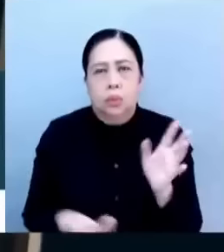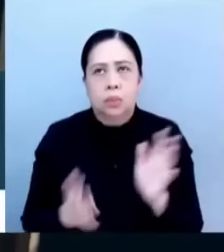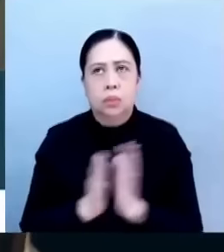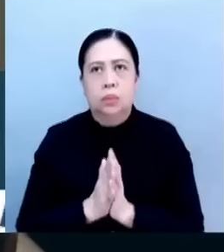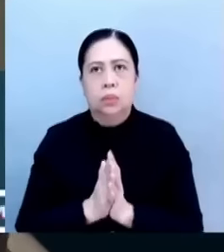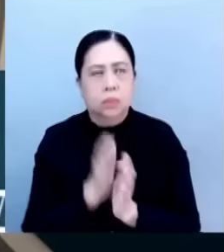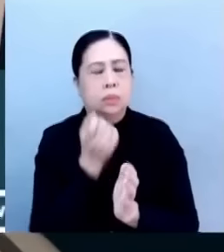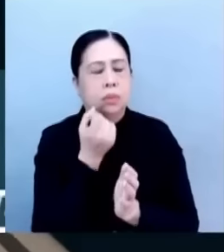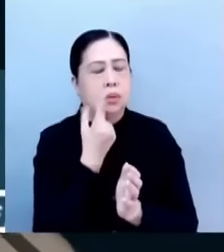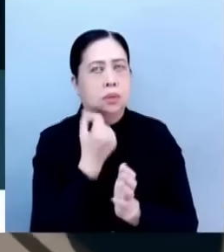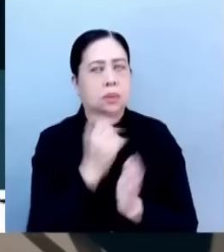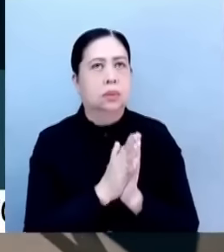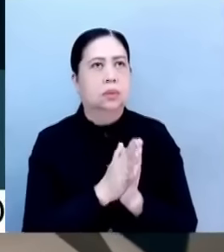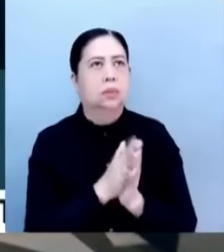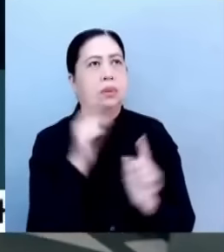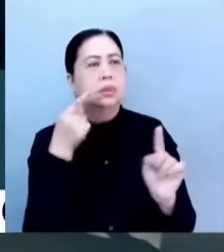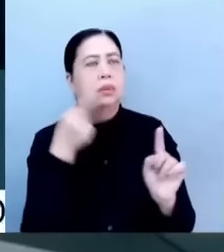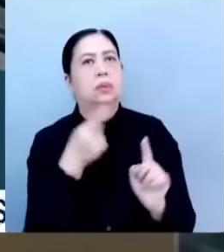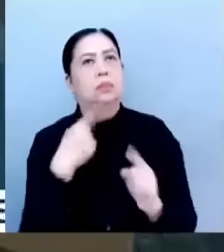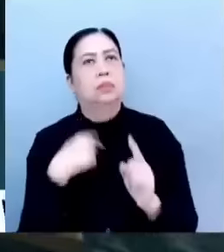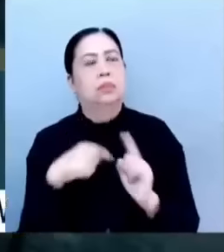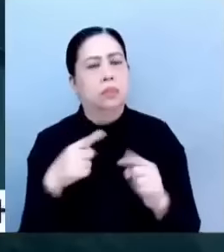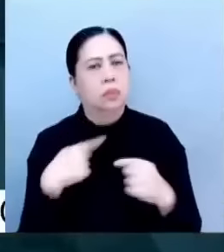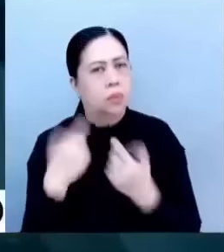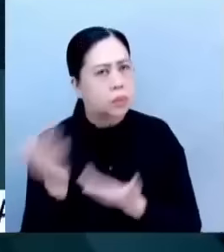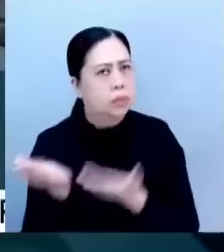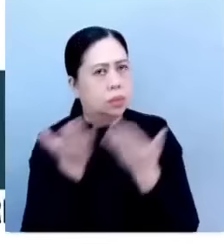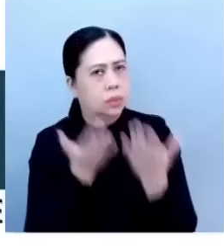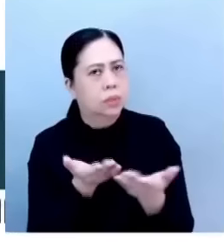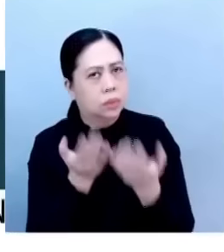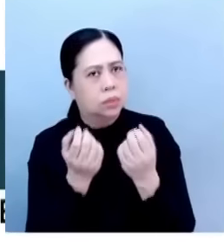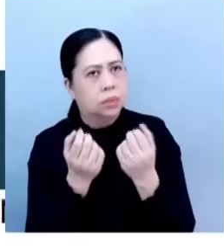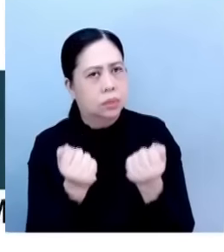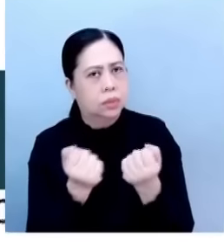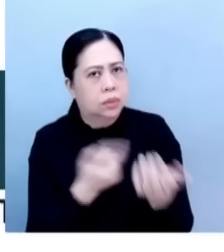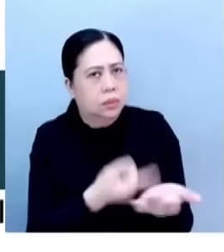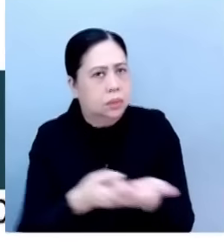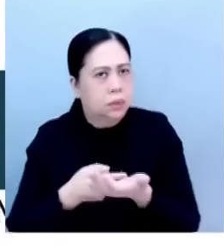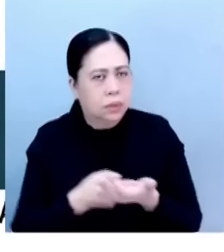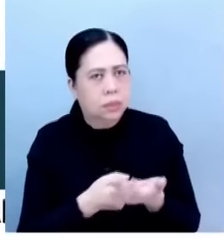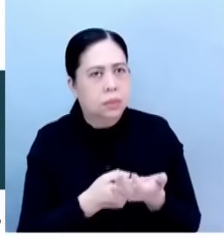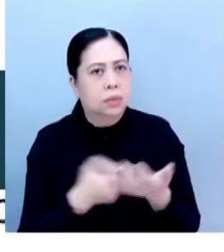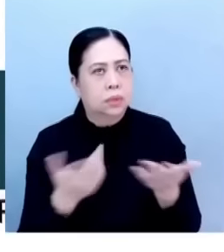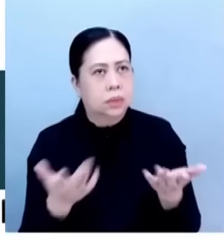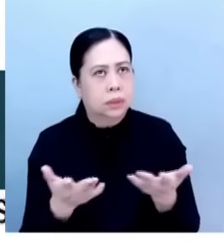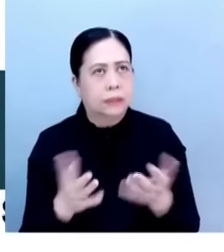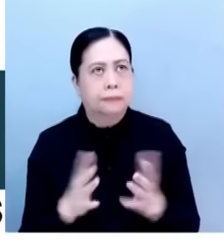you. I get your point. But I'm also bringing into the discussion